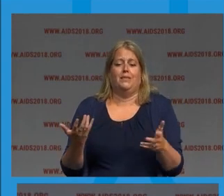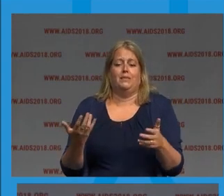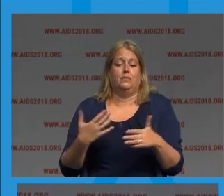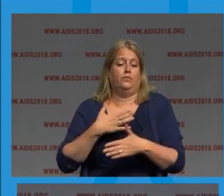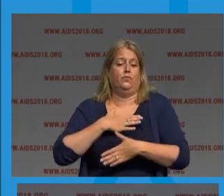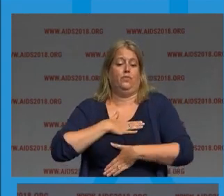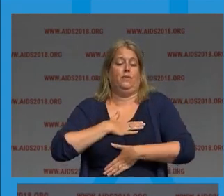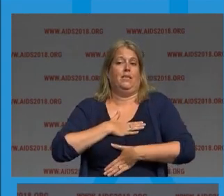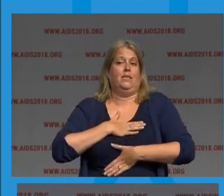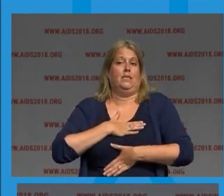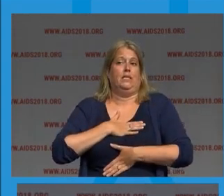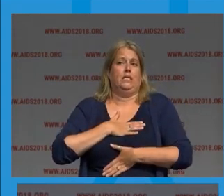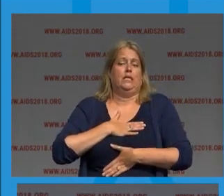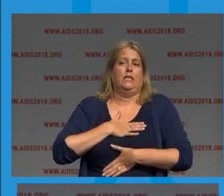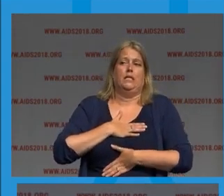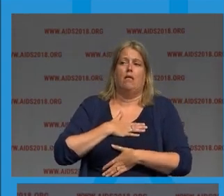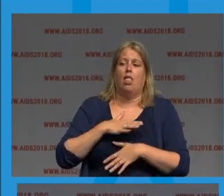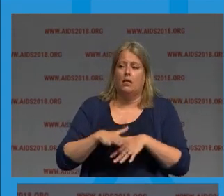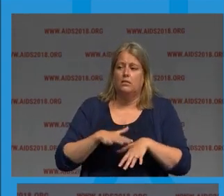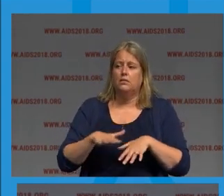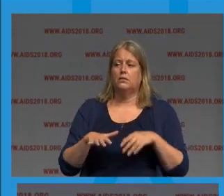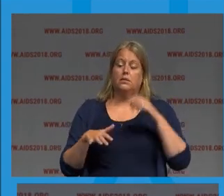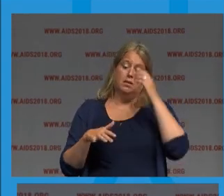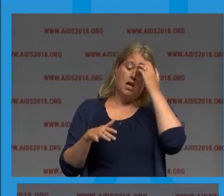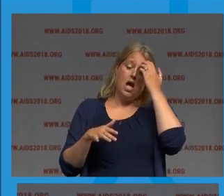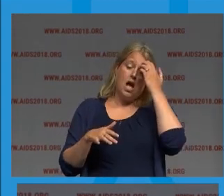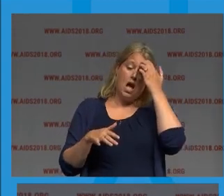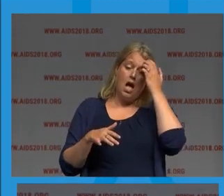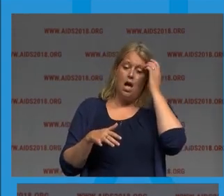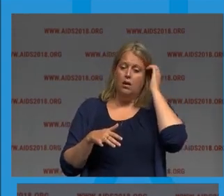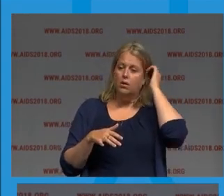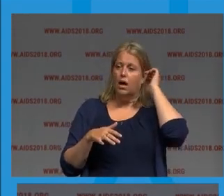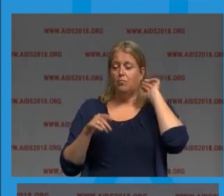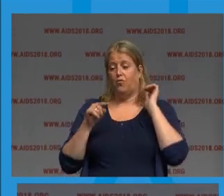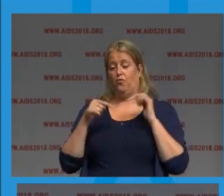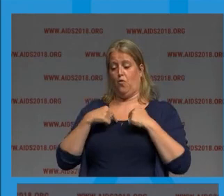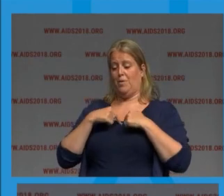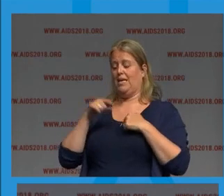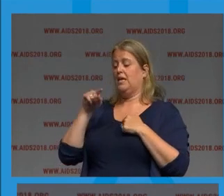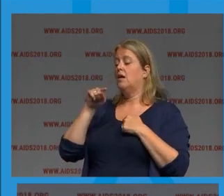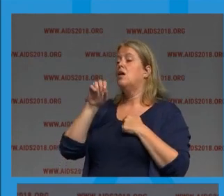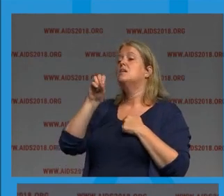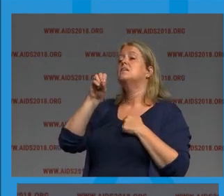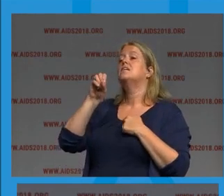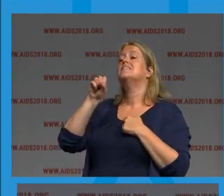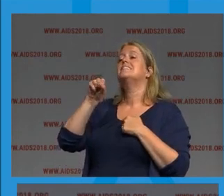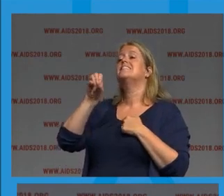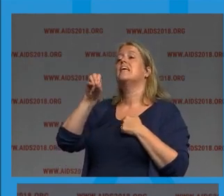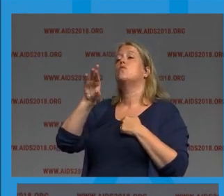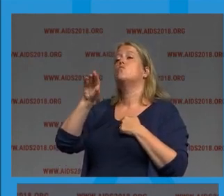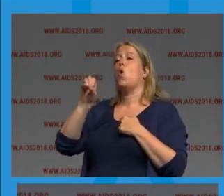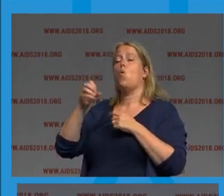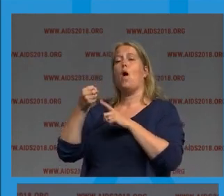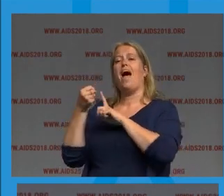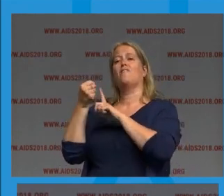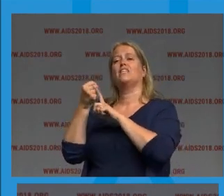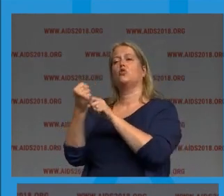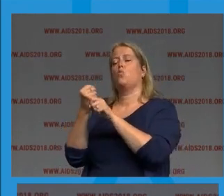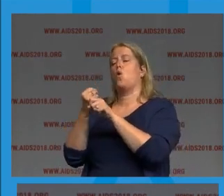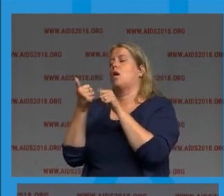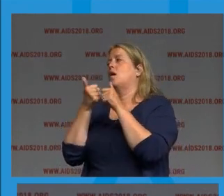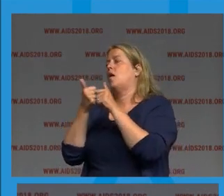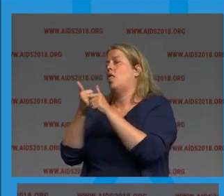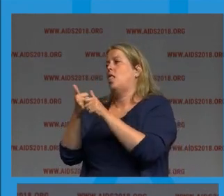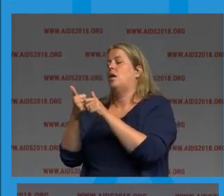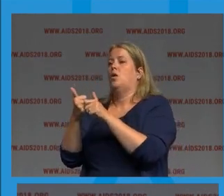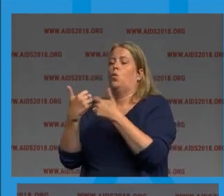me, I really have been a saving grace by getting involved with CERO and doing this advocacy work. However, I feel that if I was to step